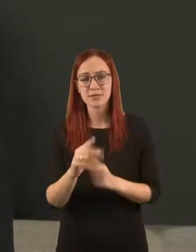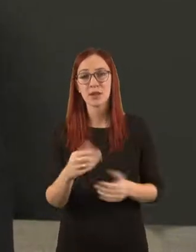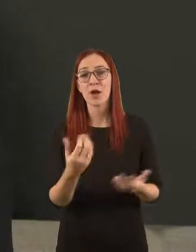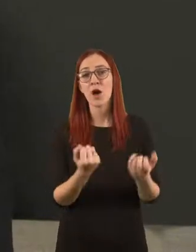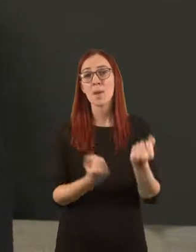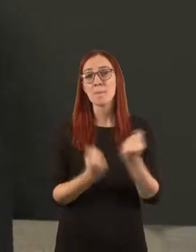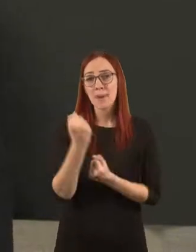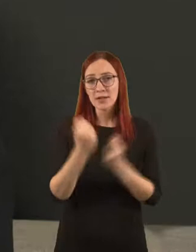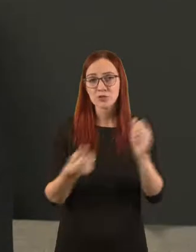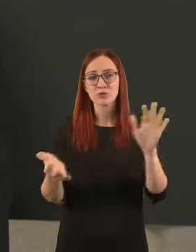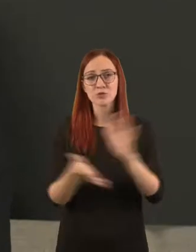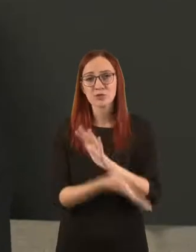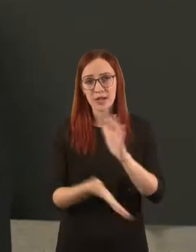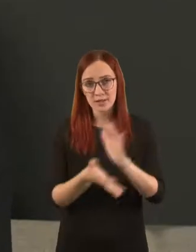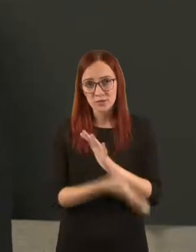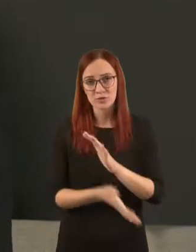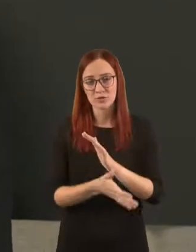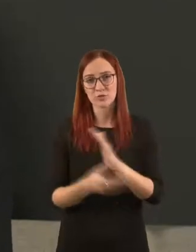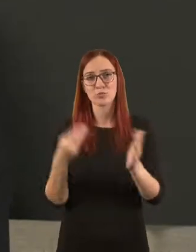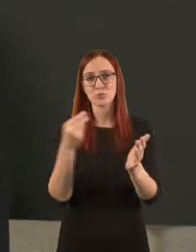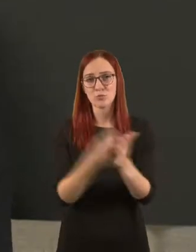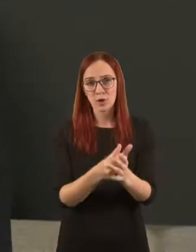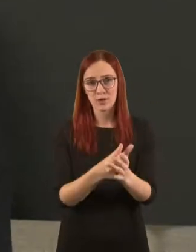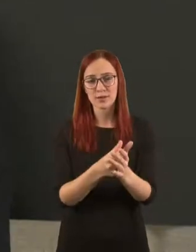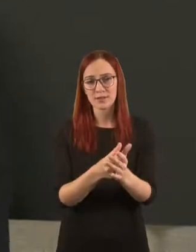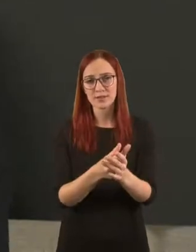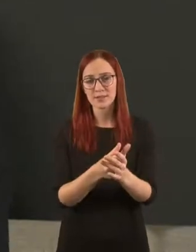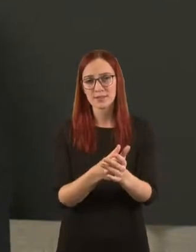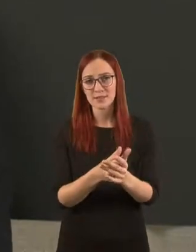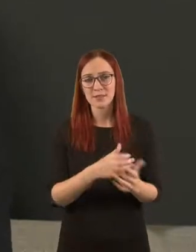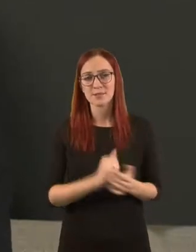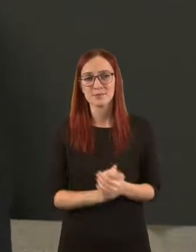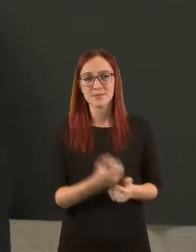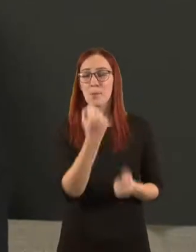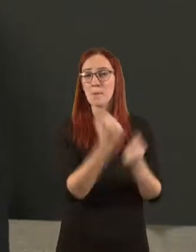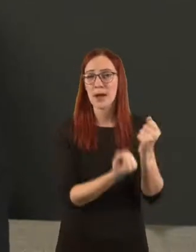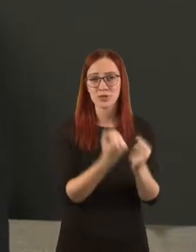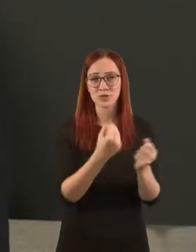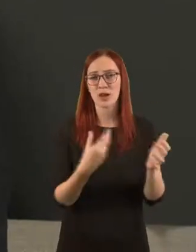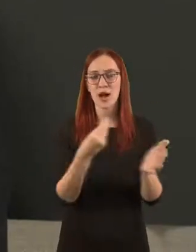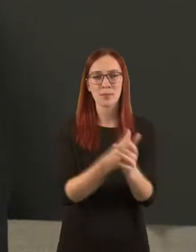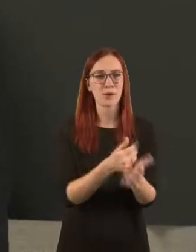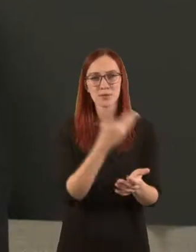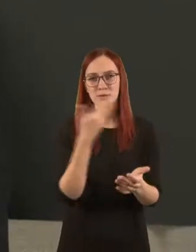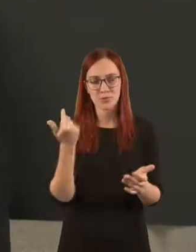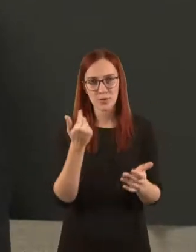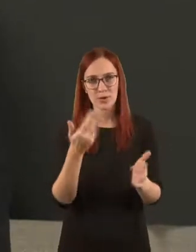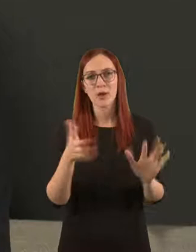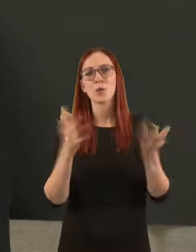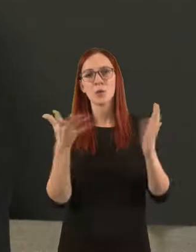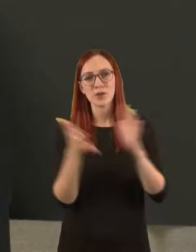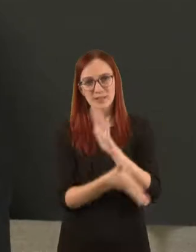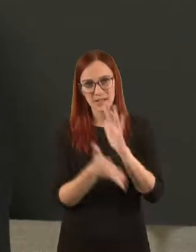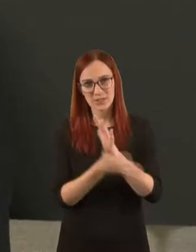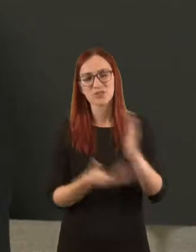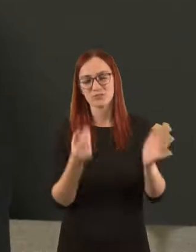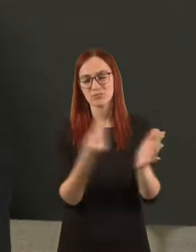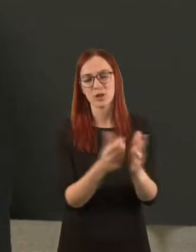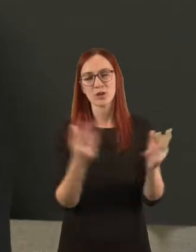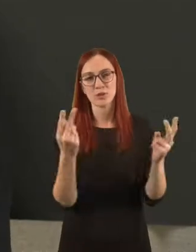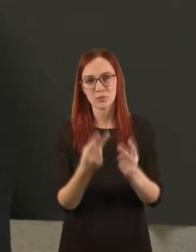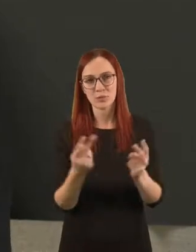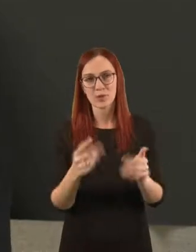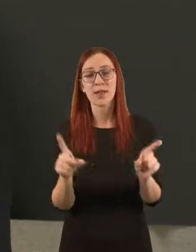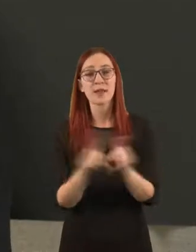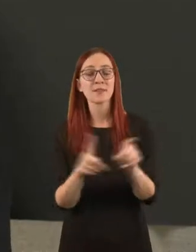a subsidy to replace boilers for less well-off people. When it comes to cars, we only